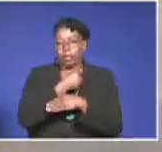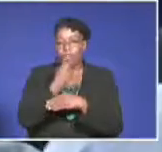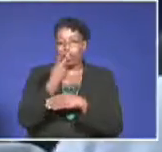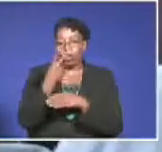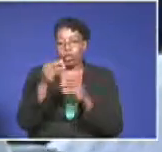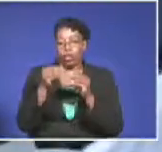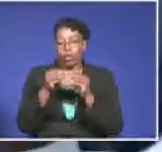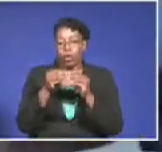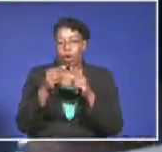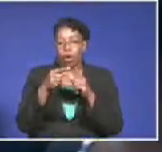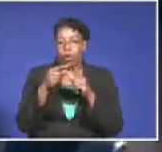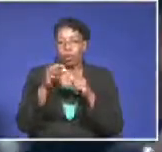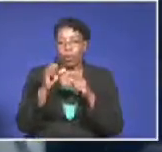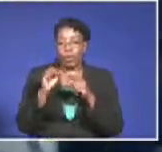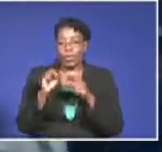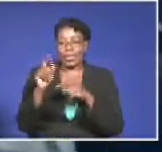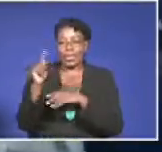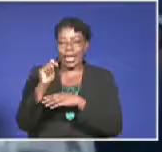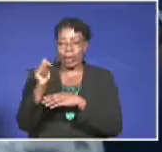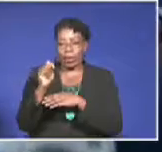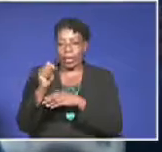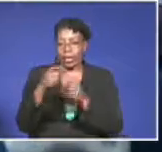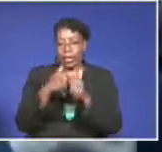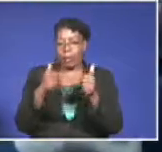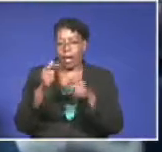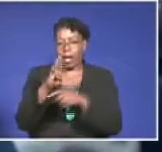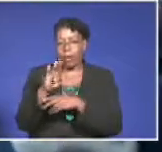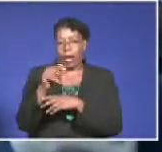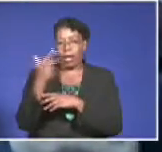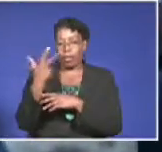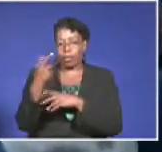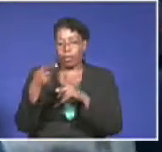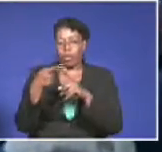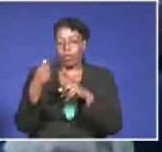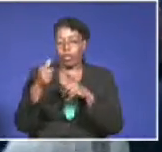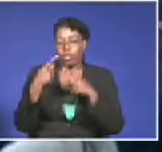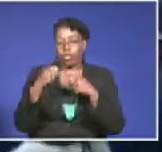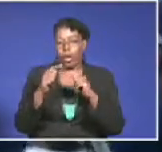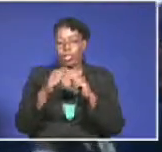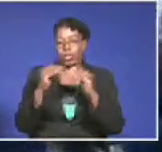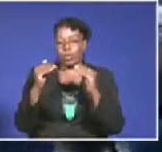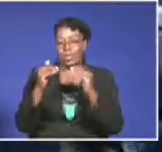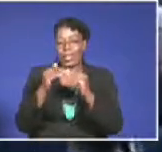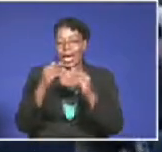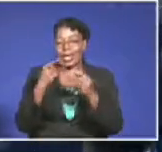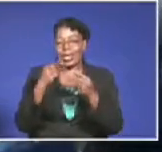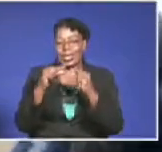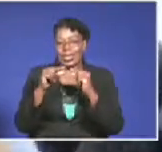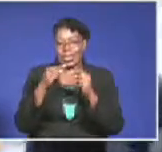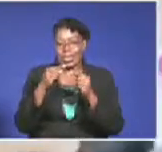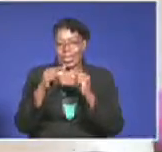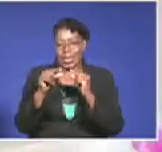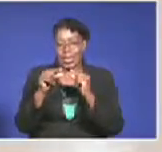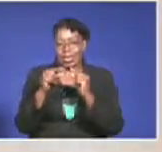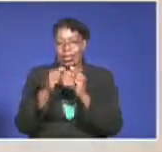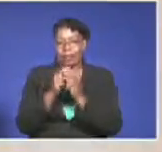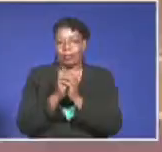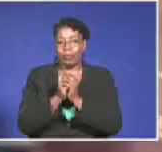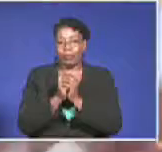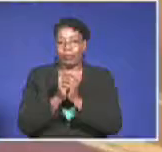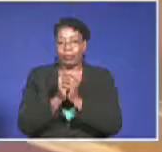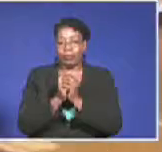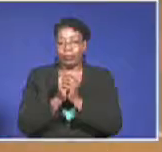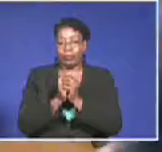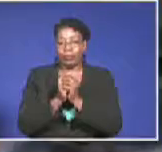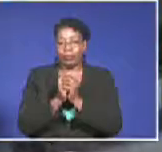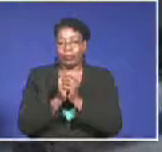2 points. Huge possession. Tabernacle trails by 3 points. Looking to tie the game. Joshua Dames with the ball in his hand. Looking for one-on-one action. Steps